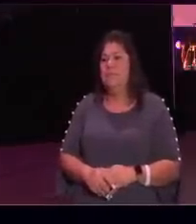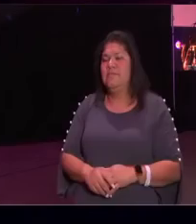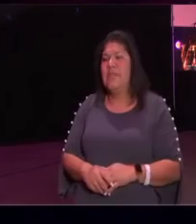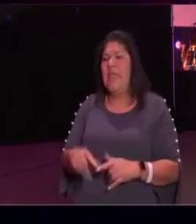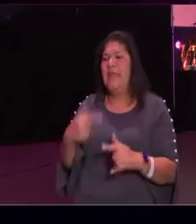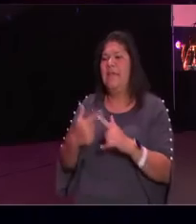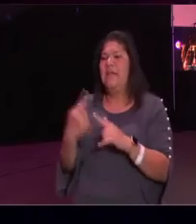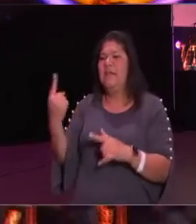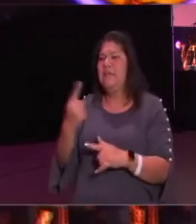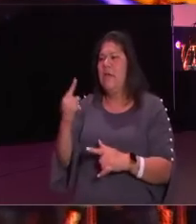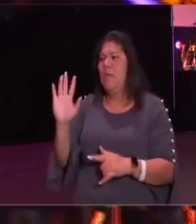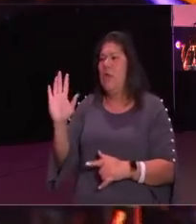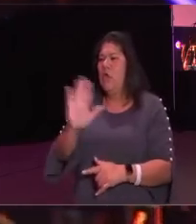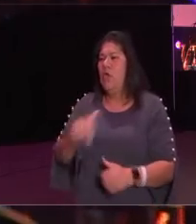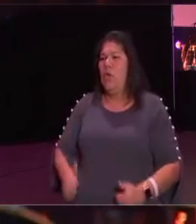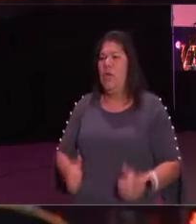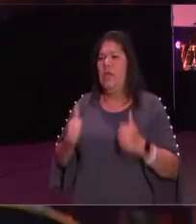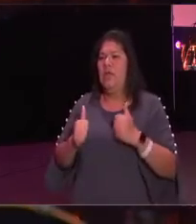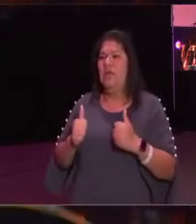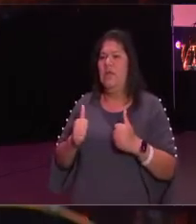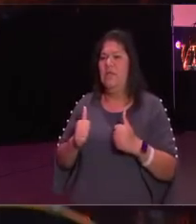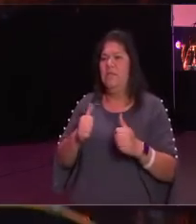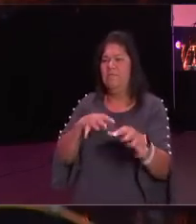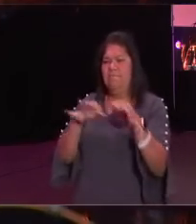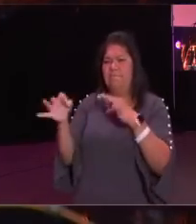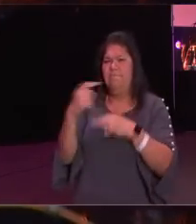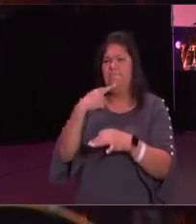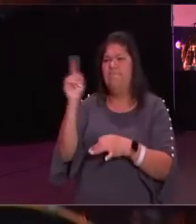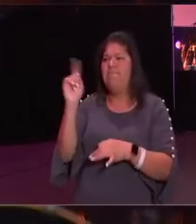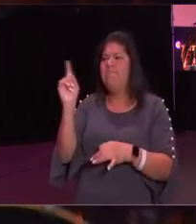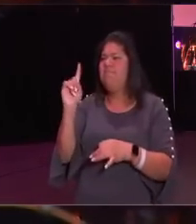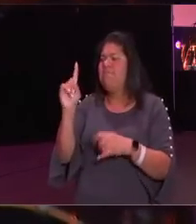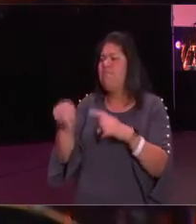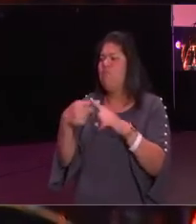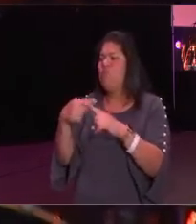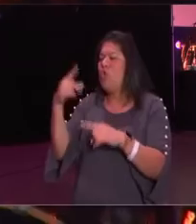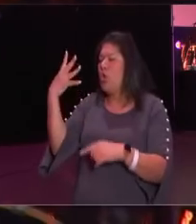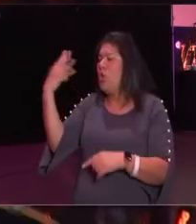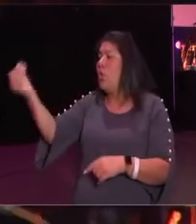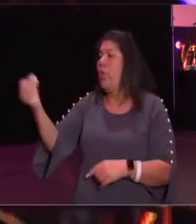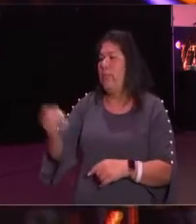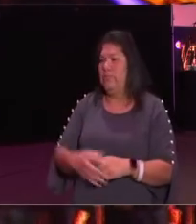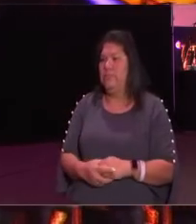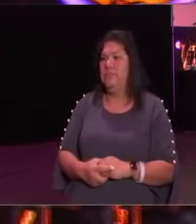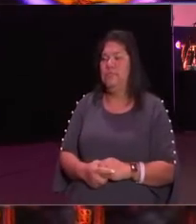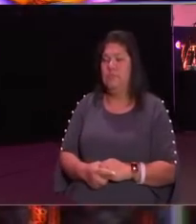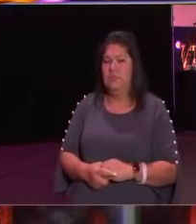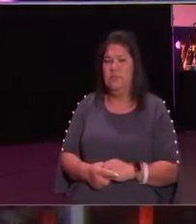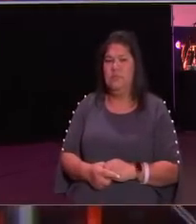Until there's somebody in your life that can tell you when you should go.